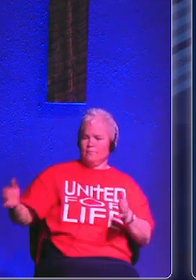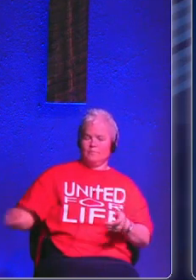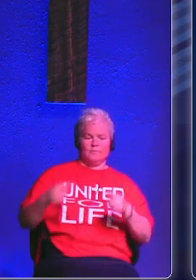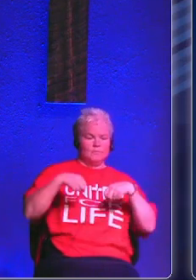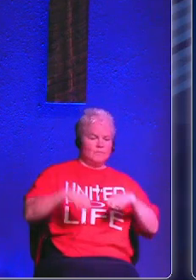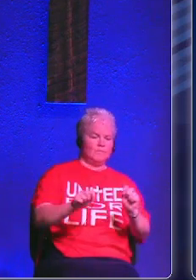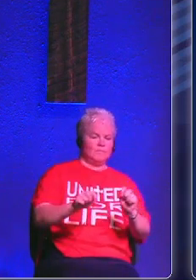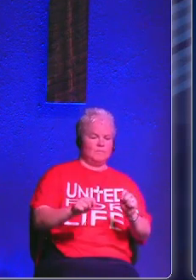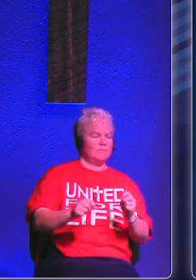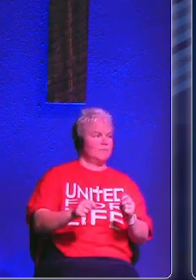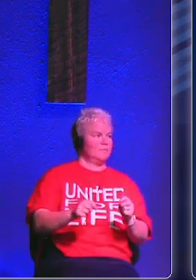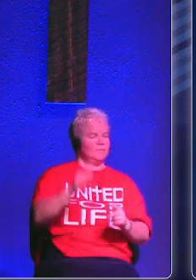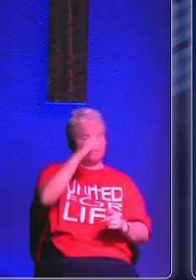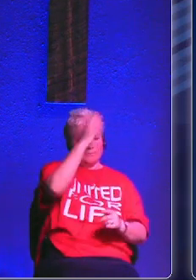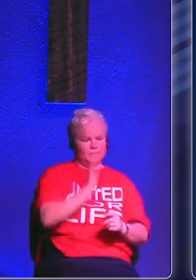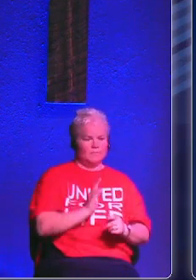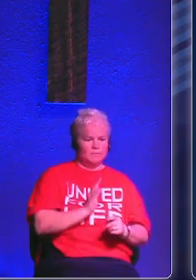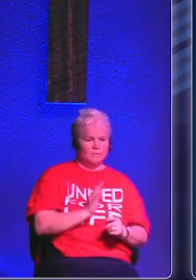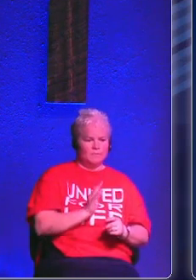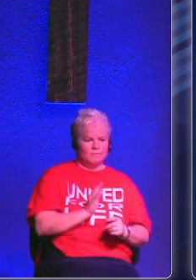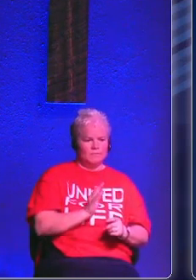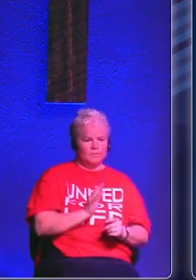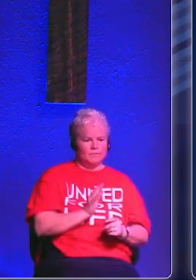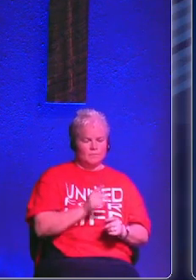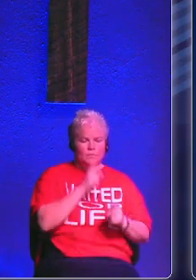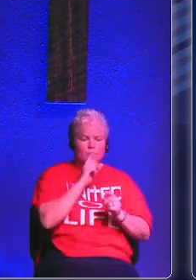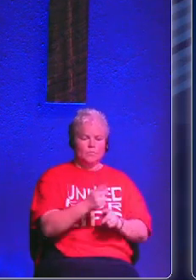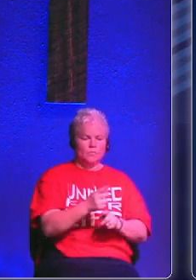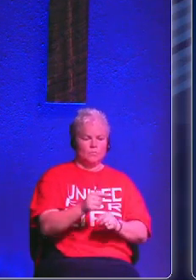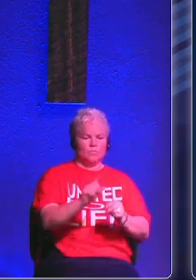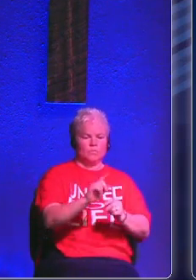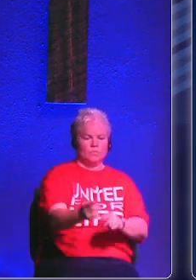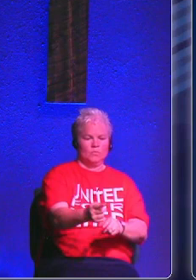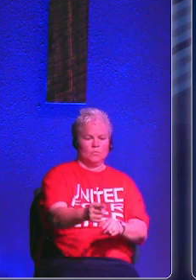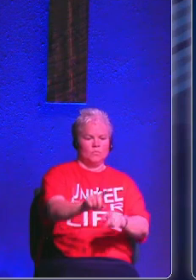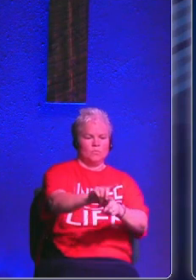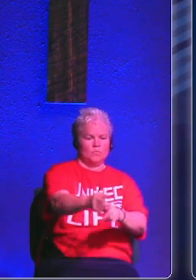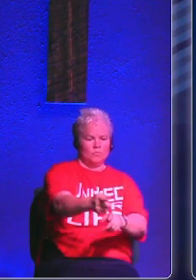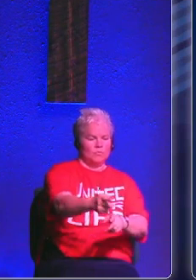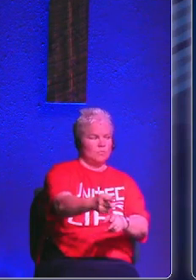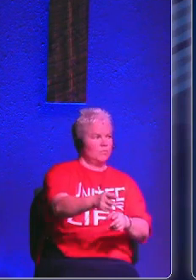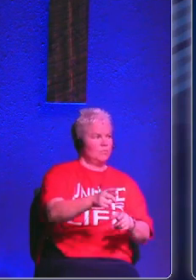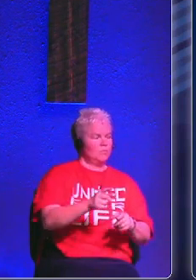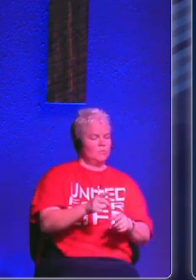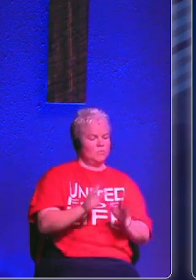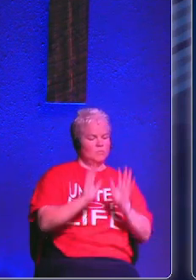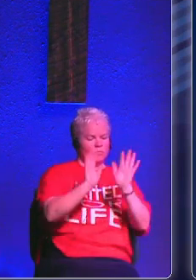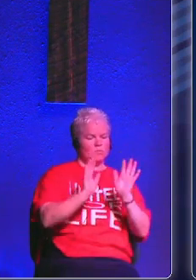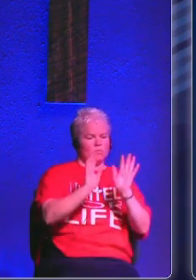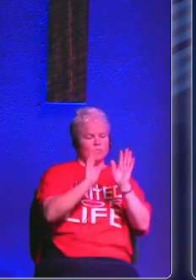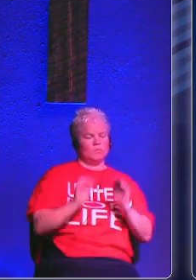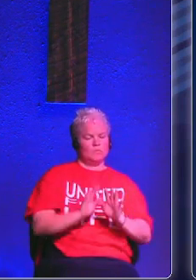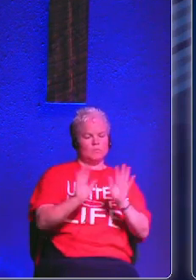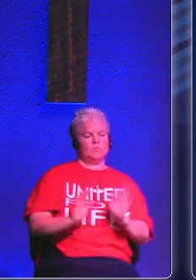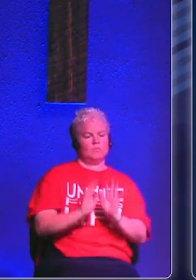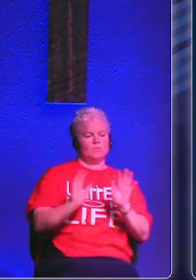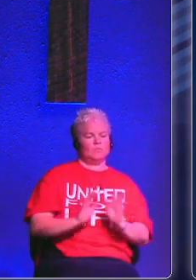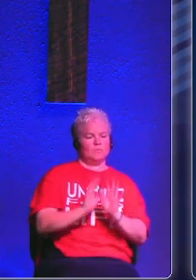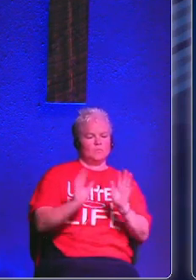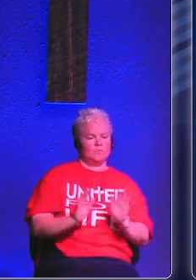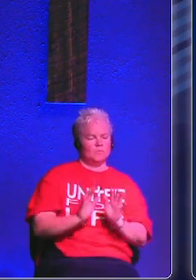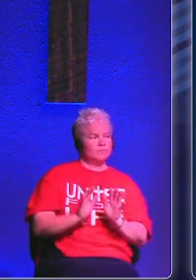try not to do a series, God orders it in such a way. But man, I just feel like we've had some great Sundays. We've